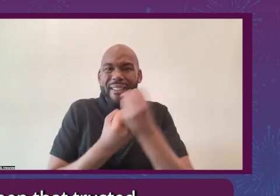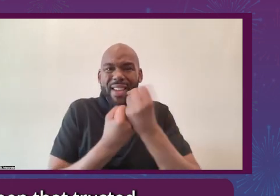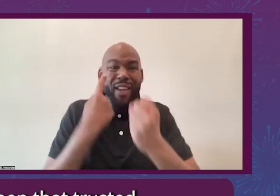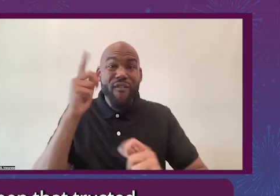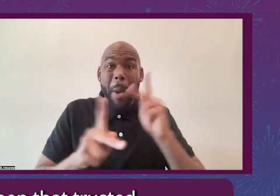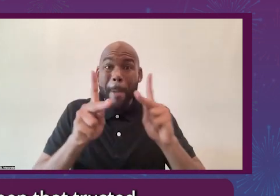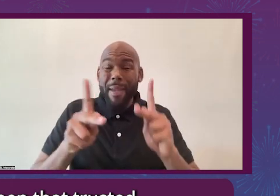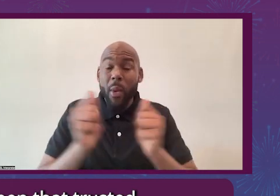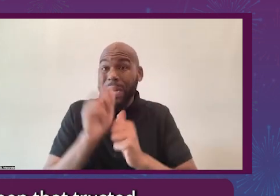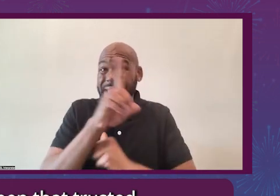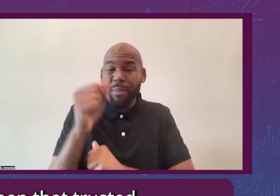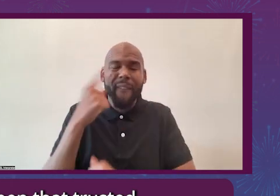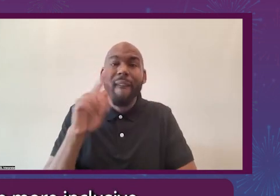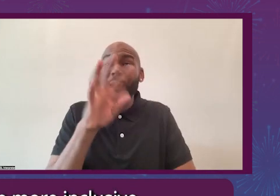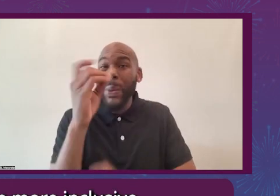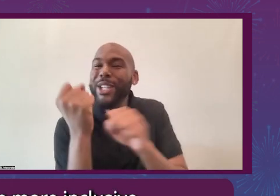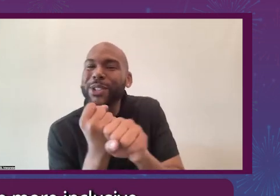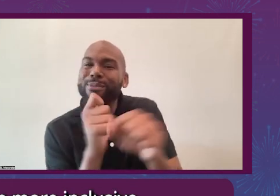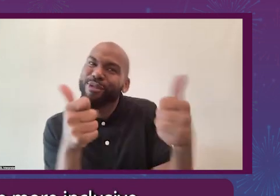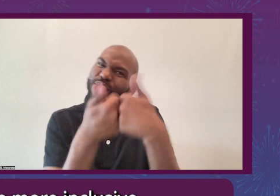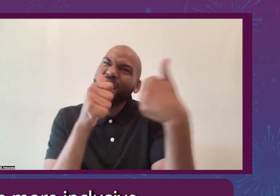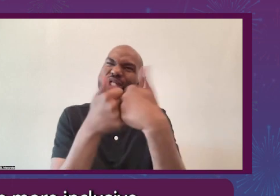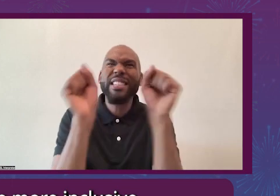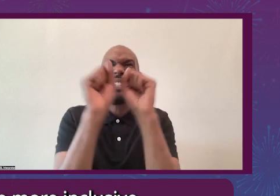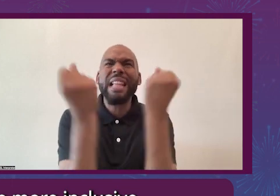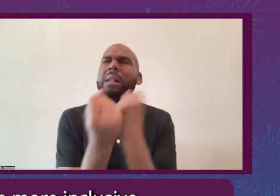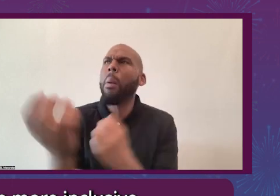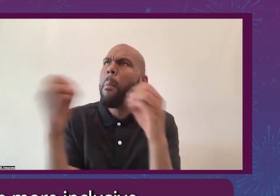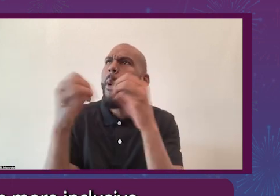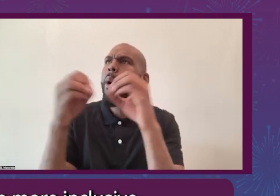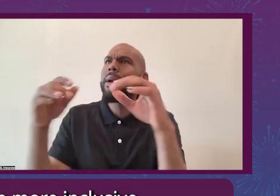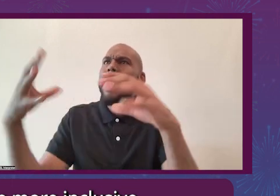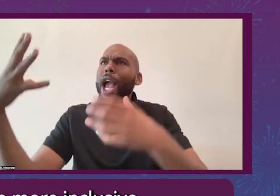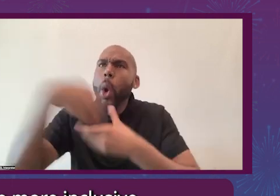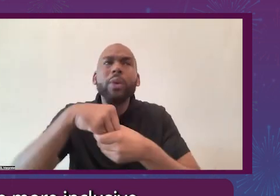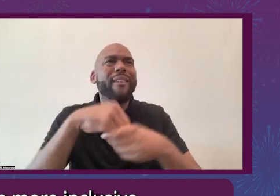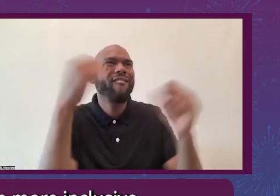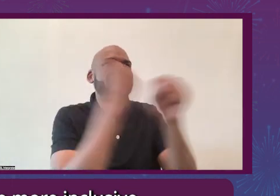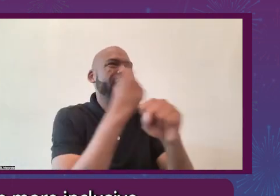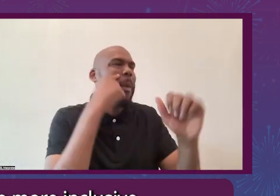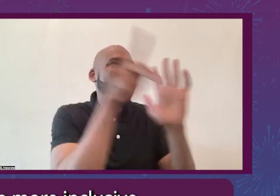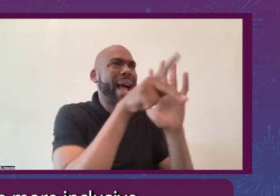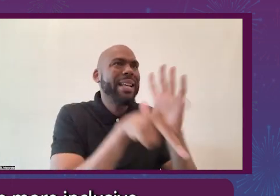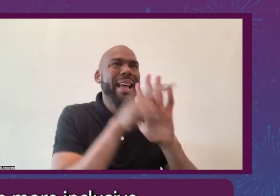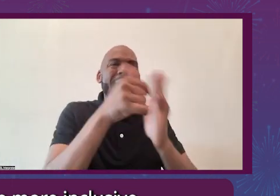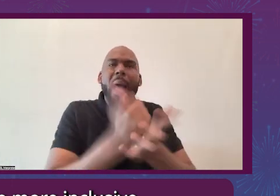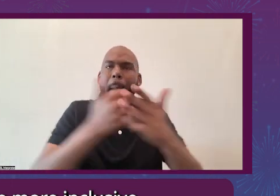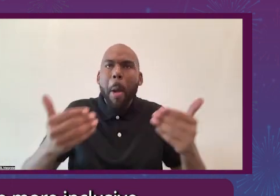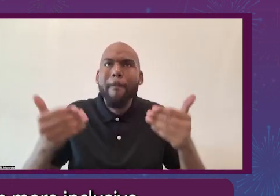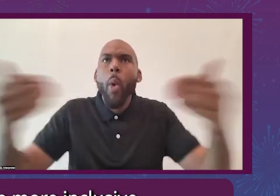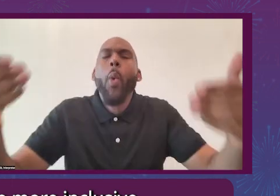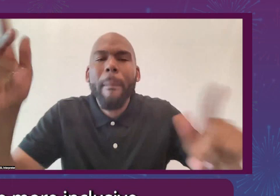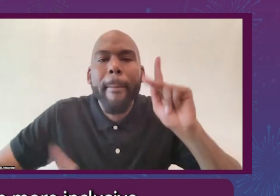trusted advocate for people with disabilities for 4 decades, challenging society to be more inclusive and fighting for policies that